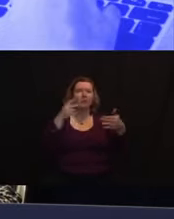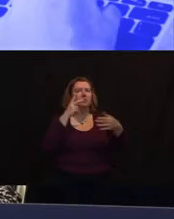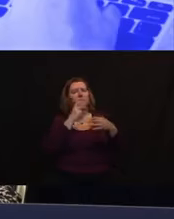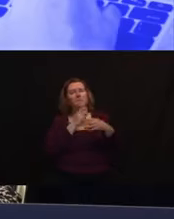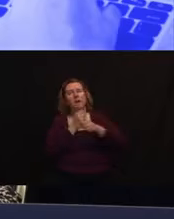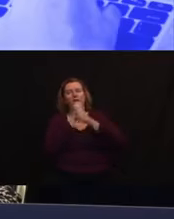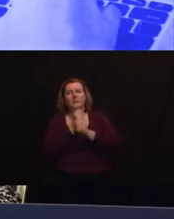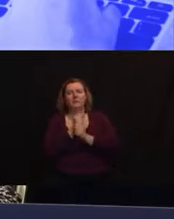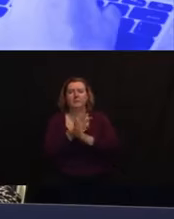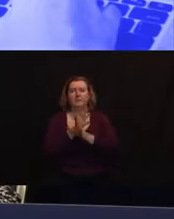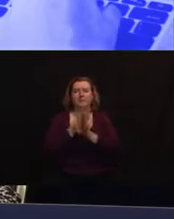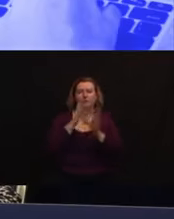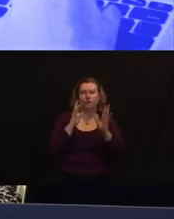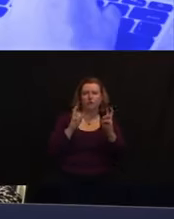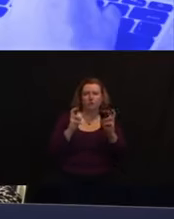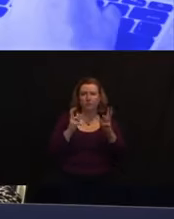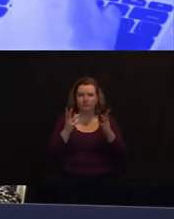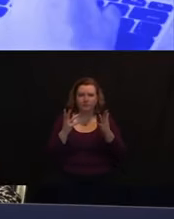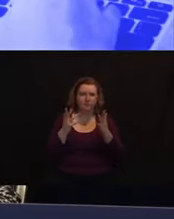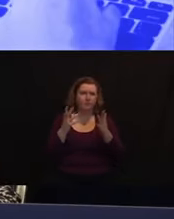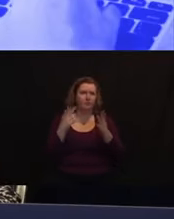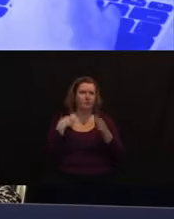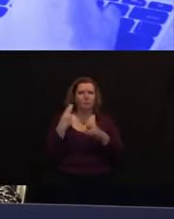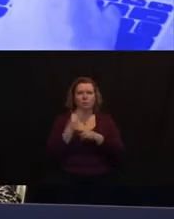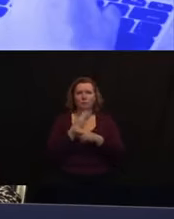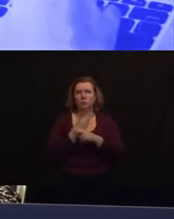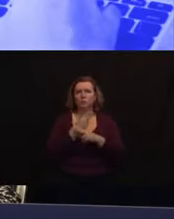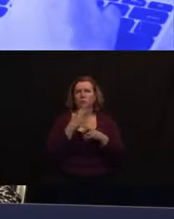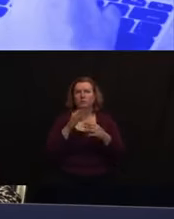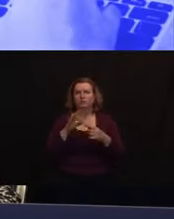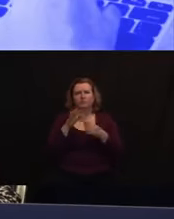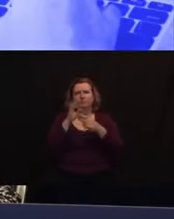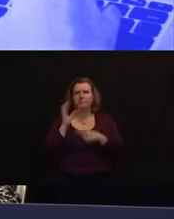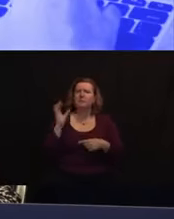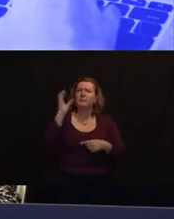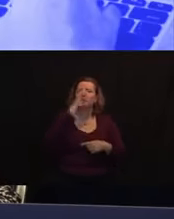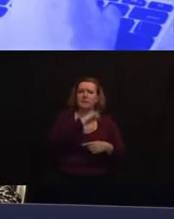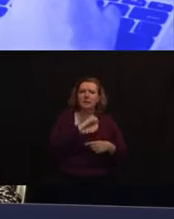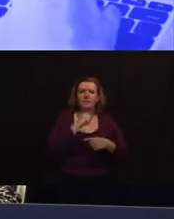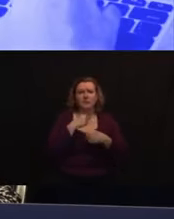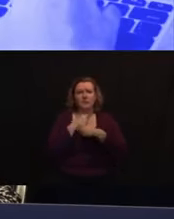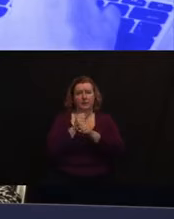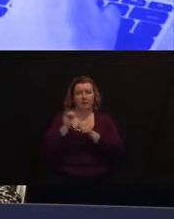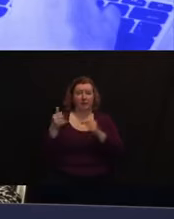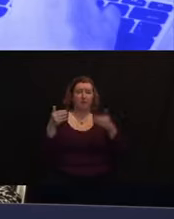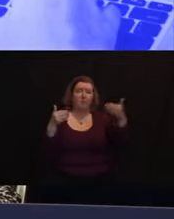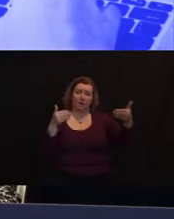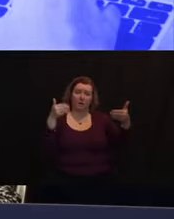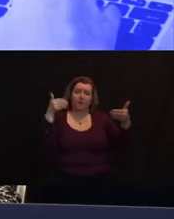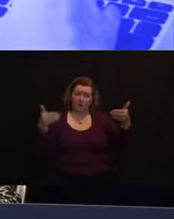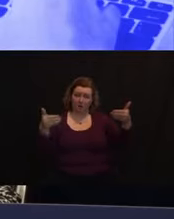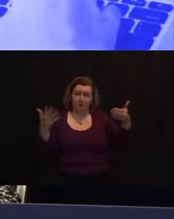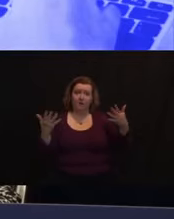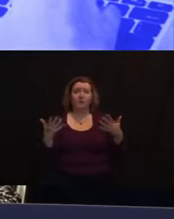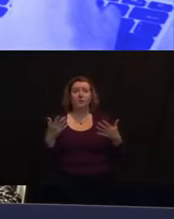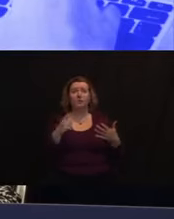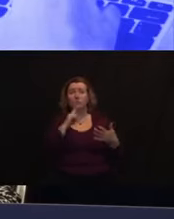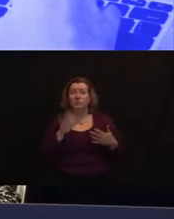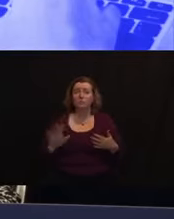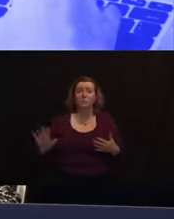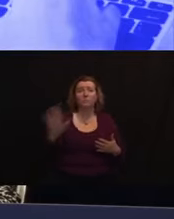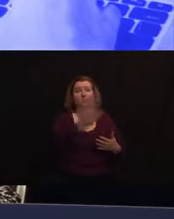governor stated, we use certain assumptions to develop these models, but it is our behaviors that